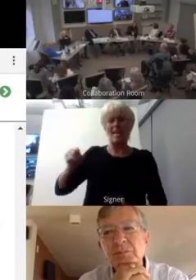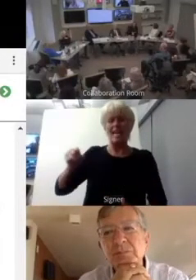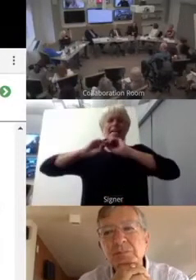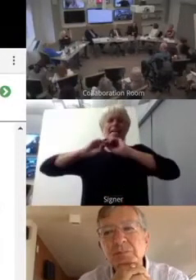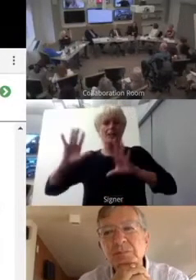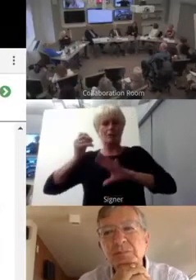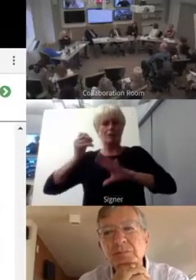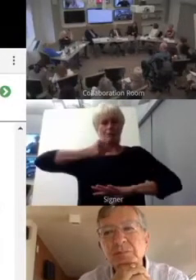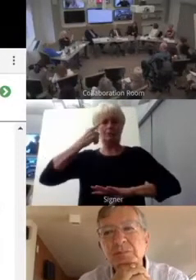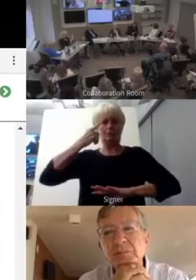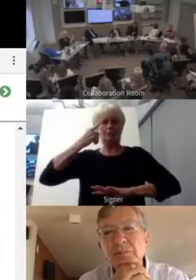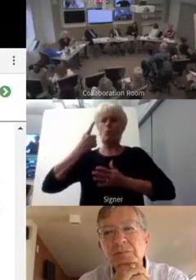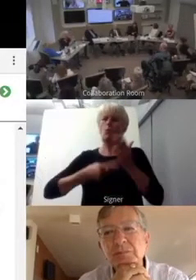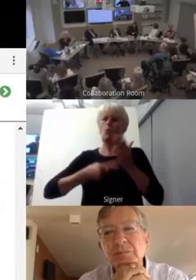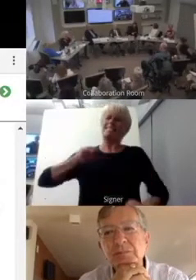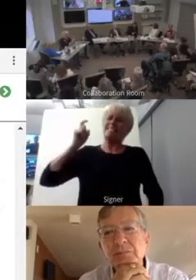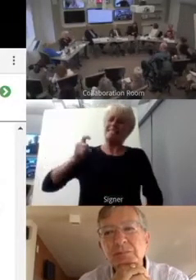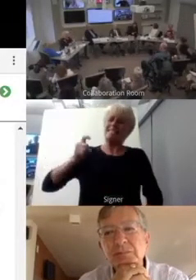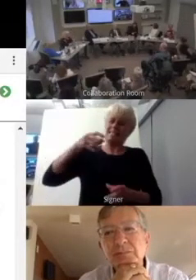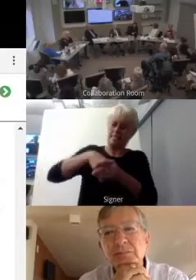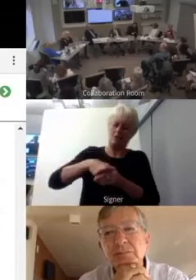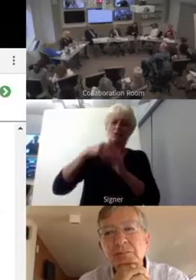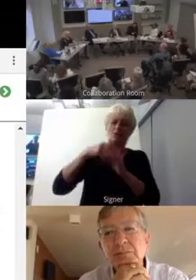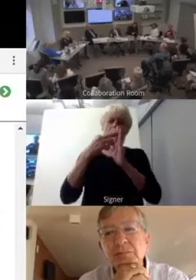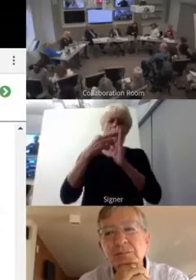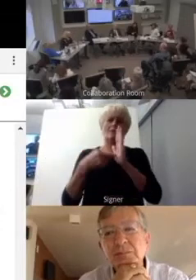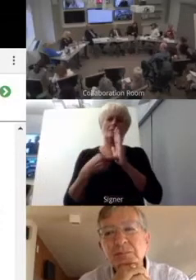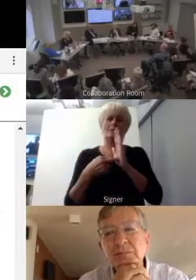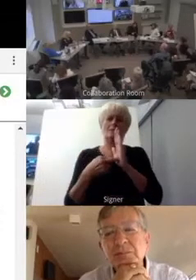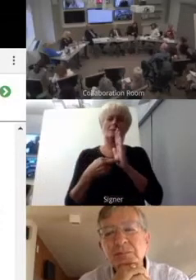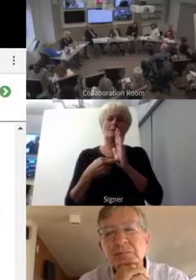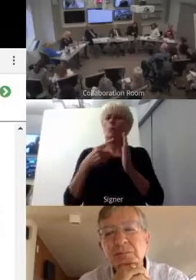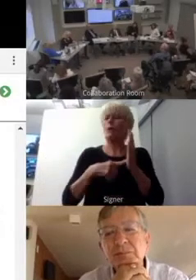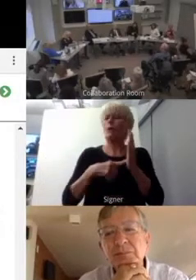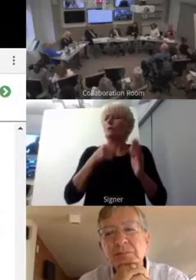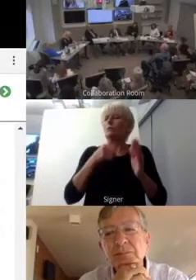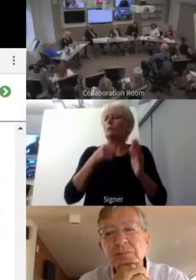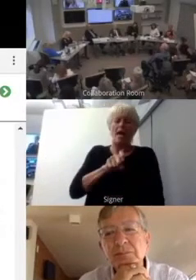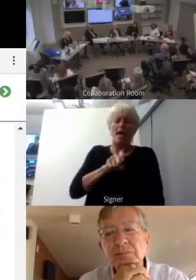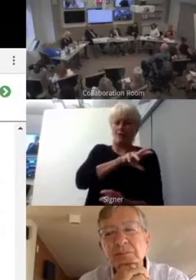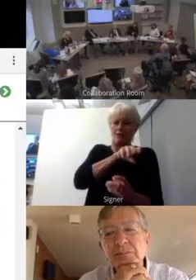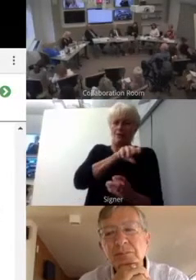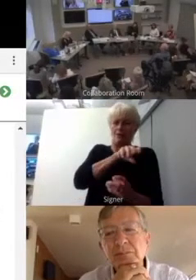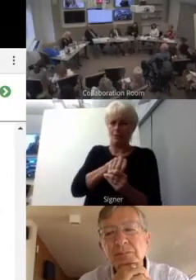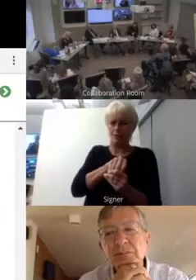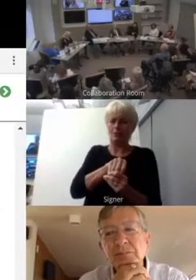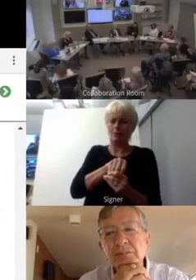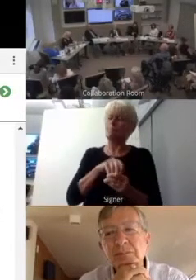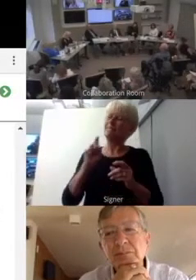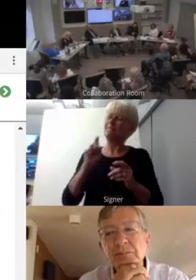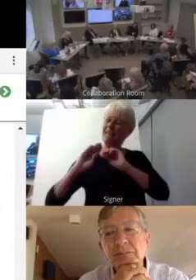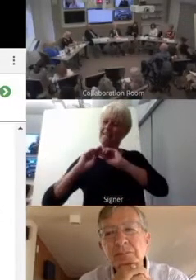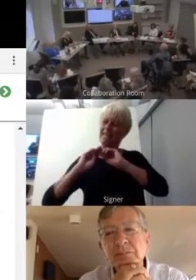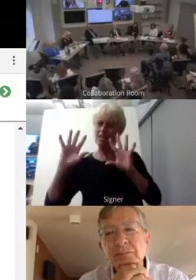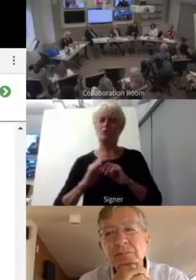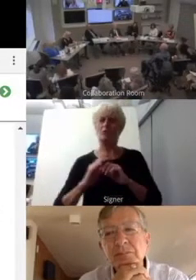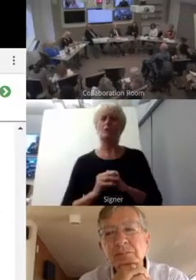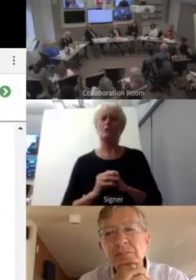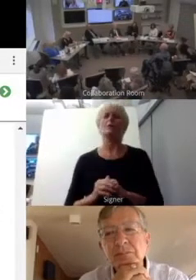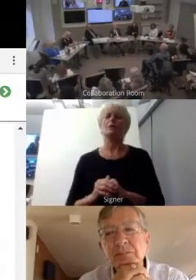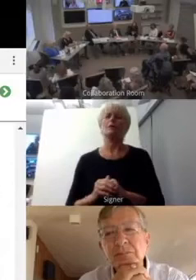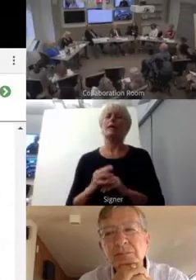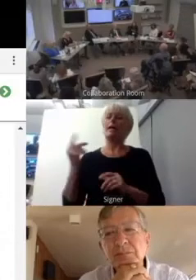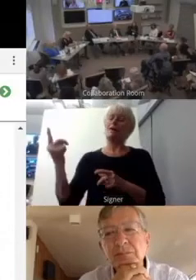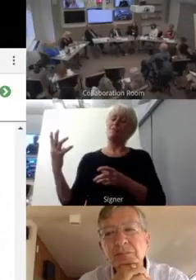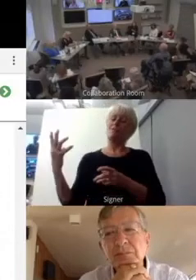regulations and what doesn't have to be in the regulations, and is deeply involved in the process and is willing to be decisive,